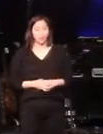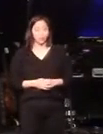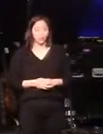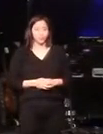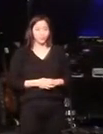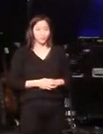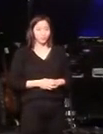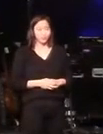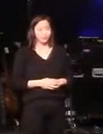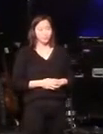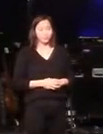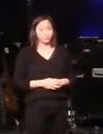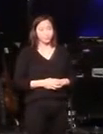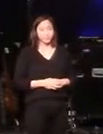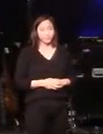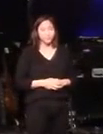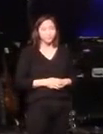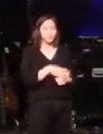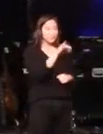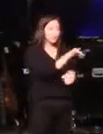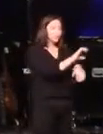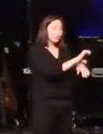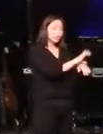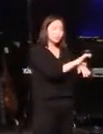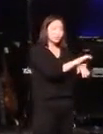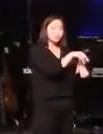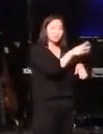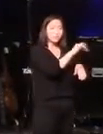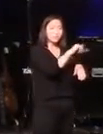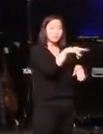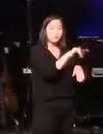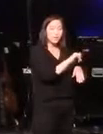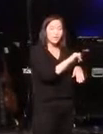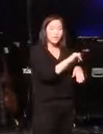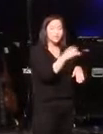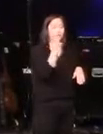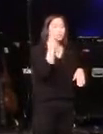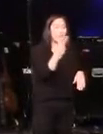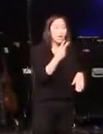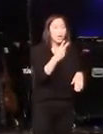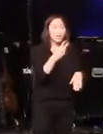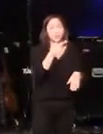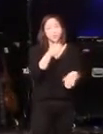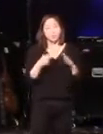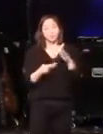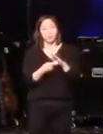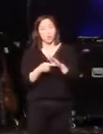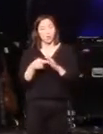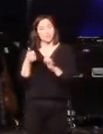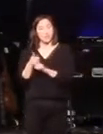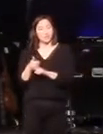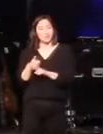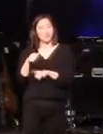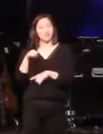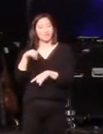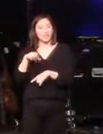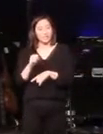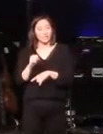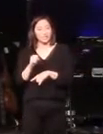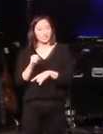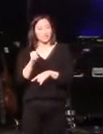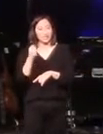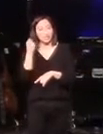They saw that they could be part of something bigger than themselves, outside of themselves. They saw who Paul was, that Paul brought the gospel to them